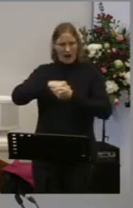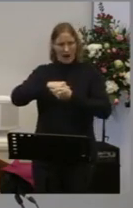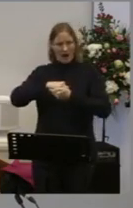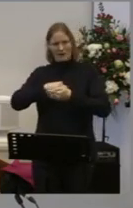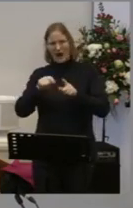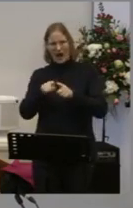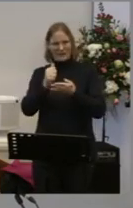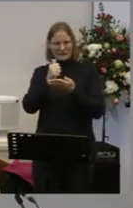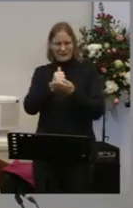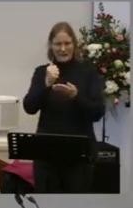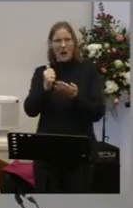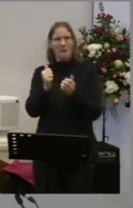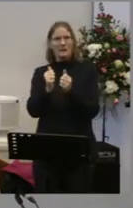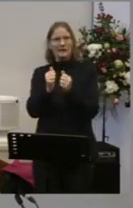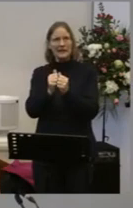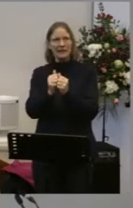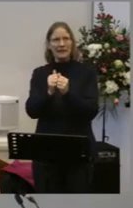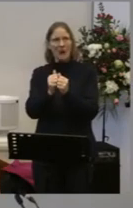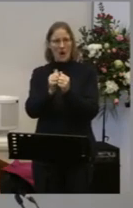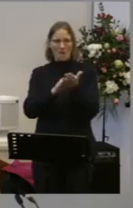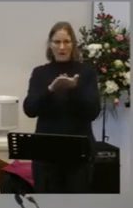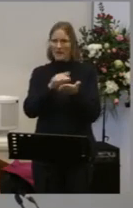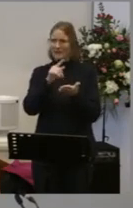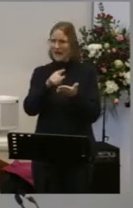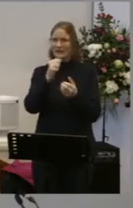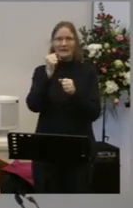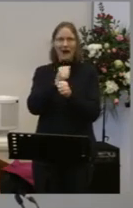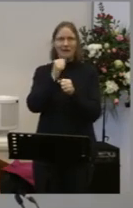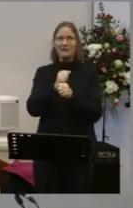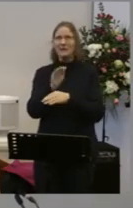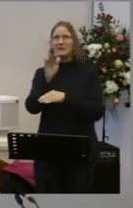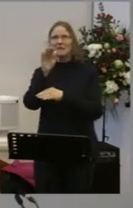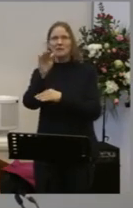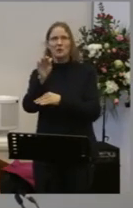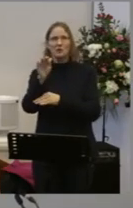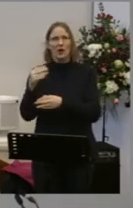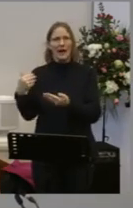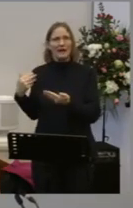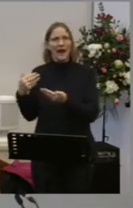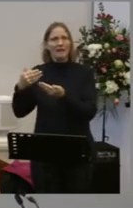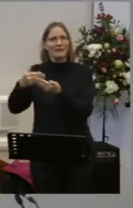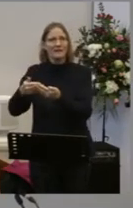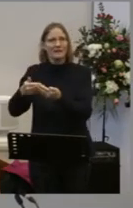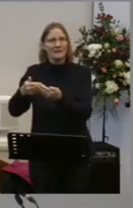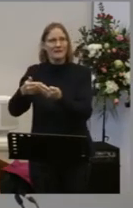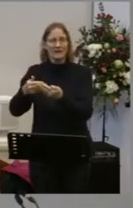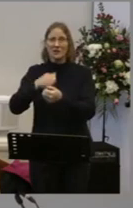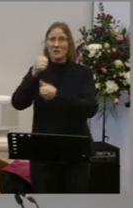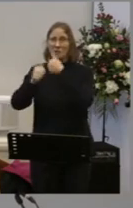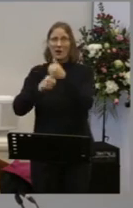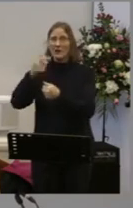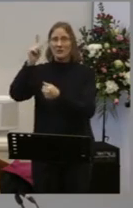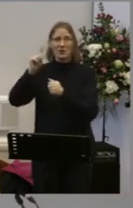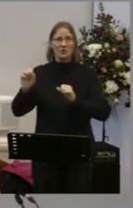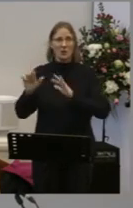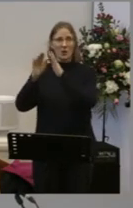Guaranteeing our inheritance Until the redemption Of those who are God's possession To the praise of his glory We are God's